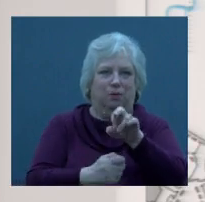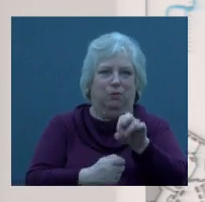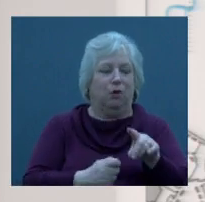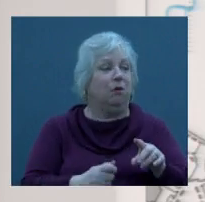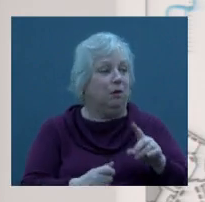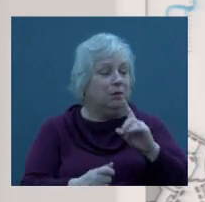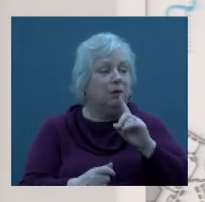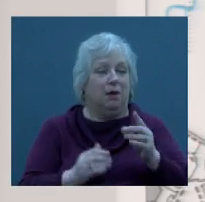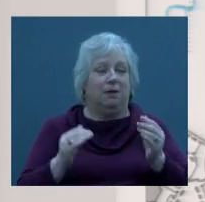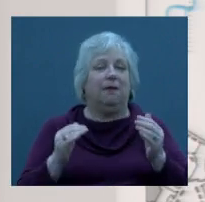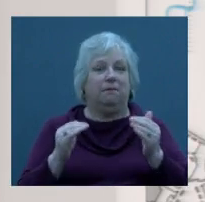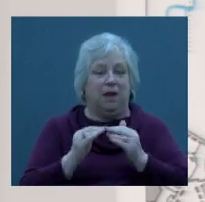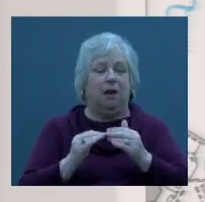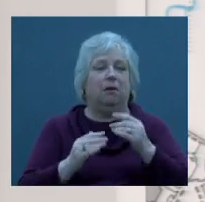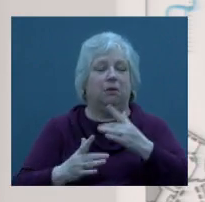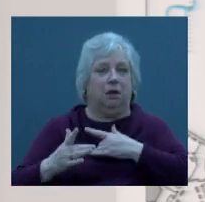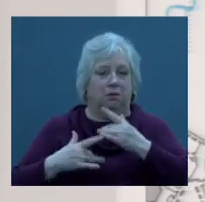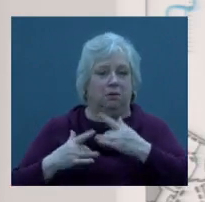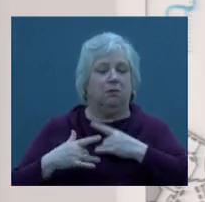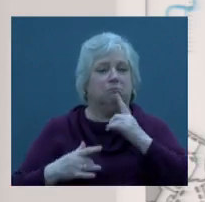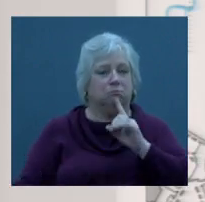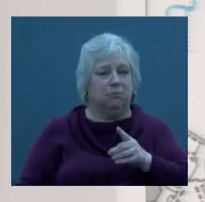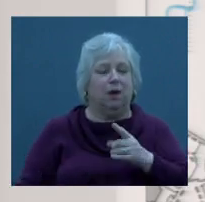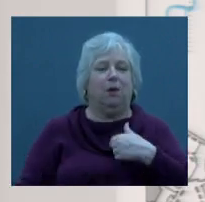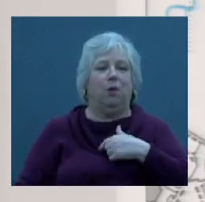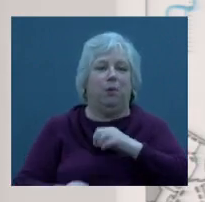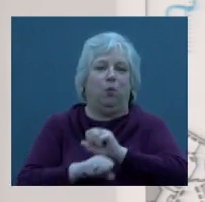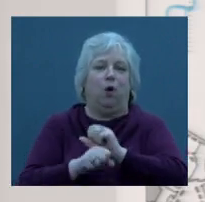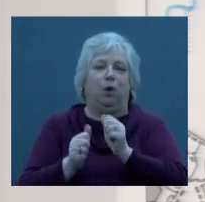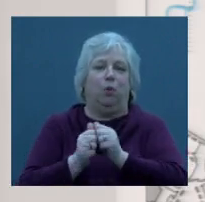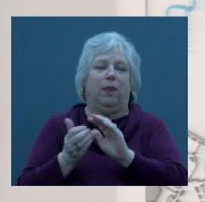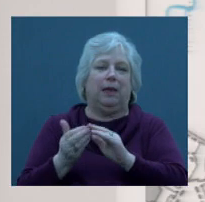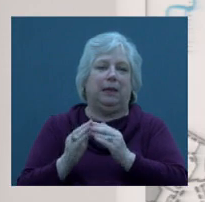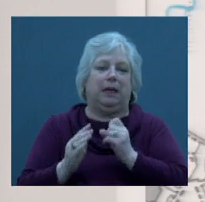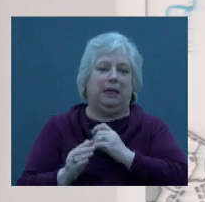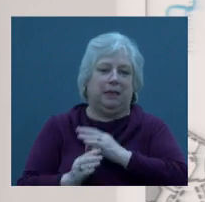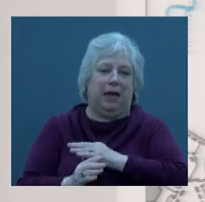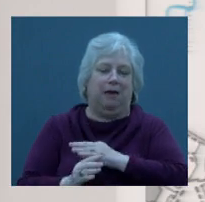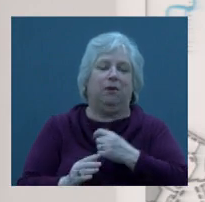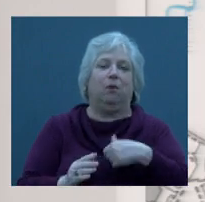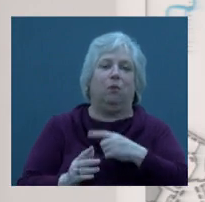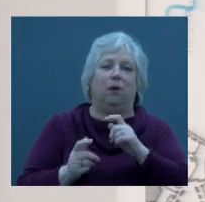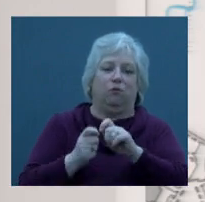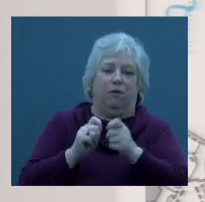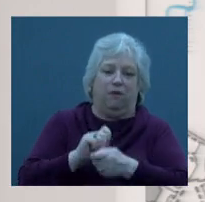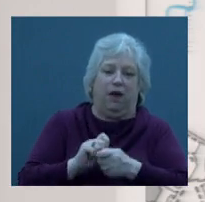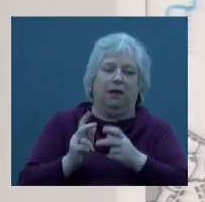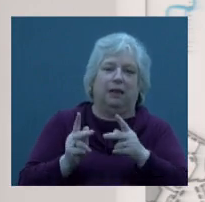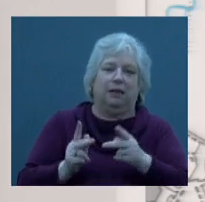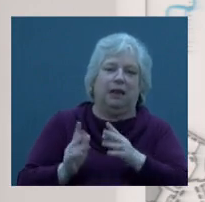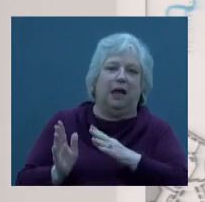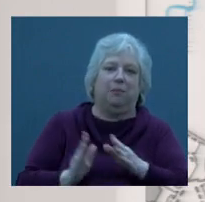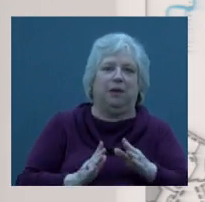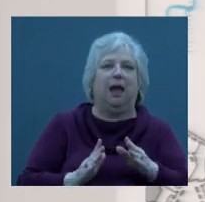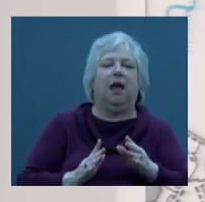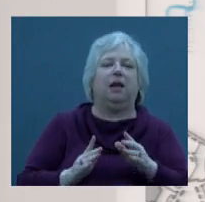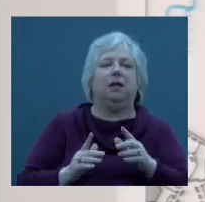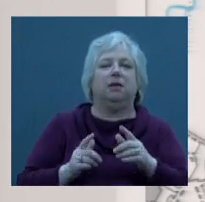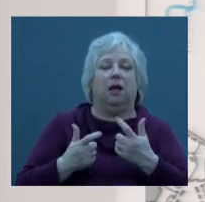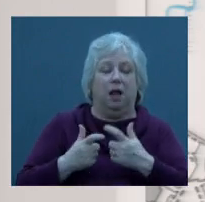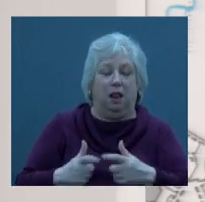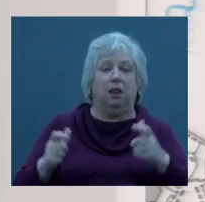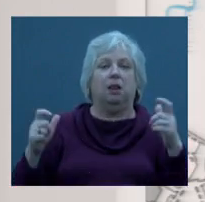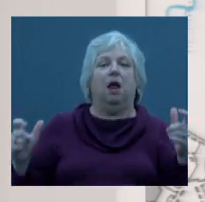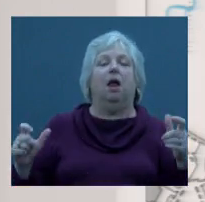it's a fair concern, and that's why we've been working with the city staff. We revised our site plan very significantly from when we first came in